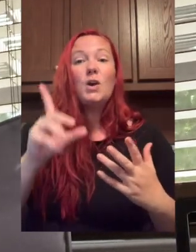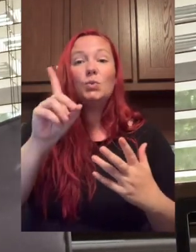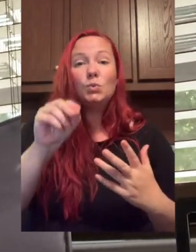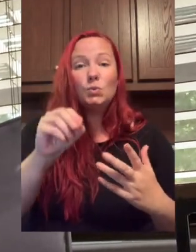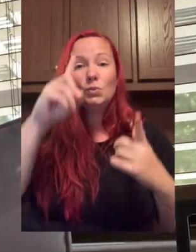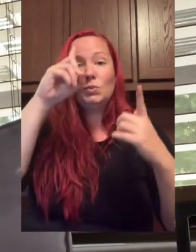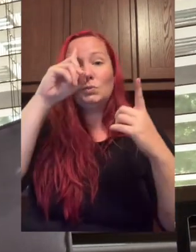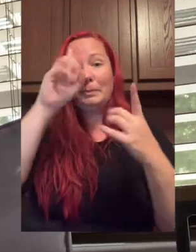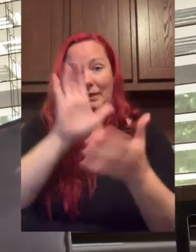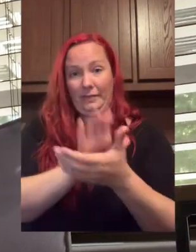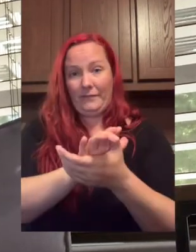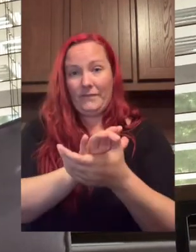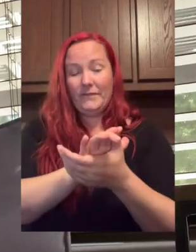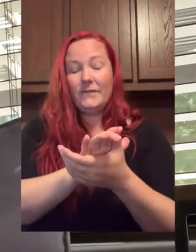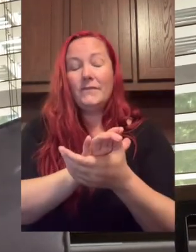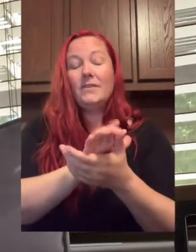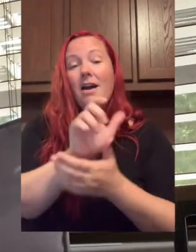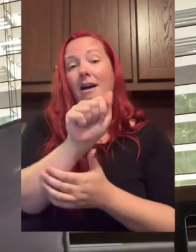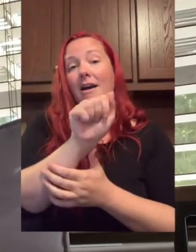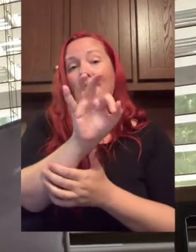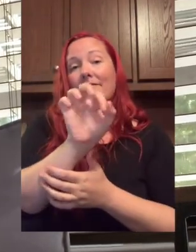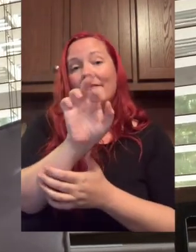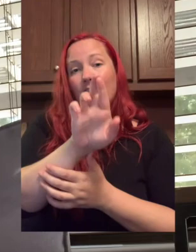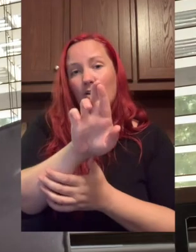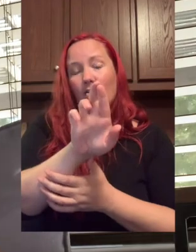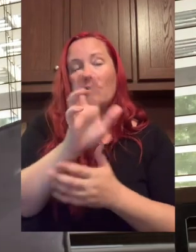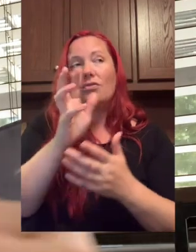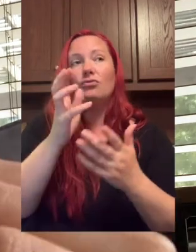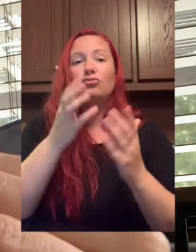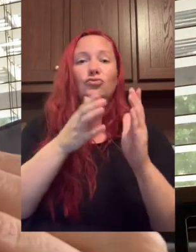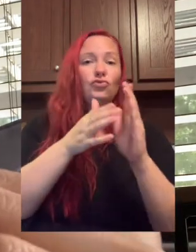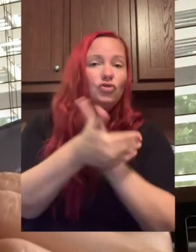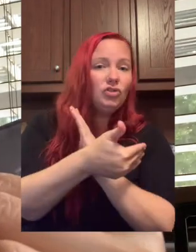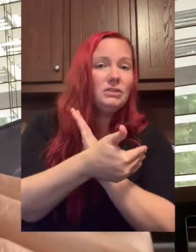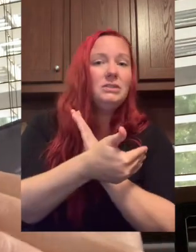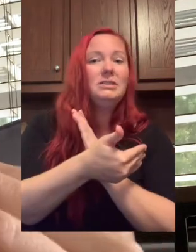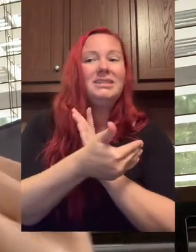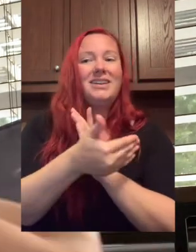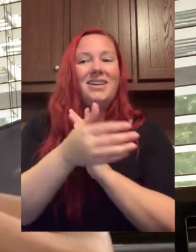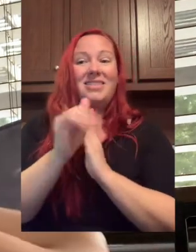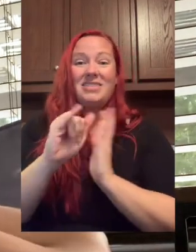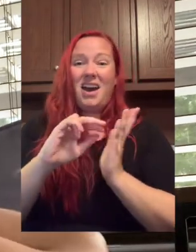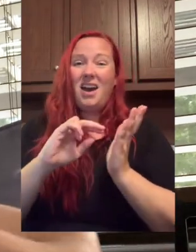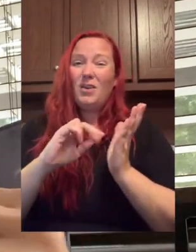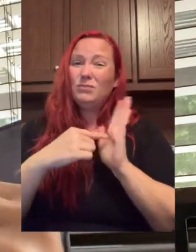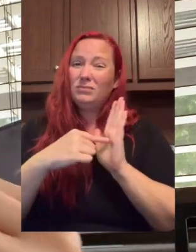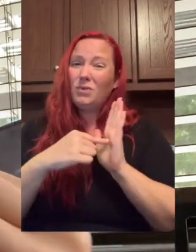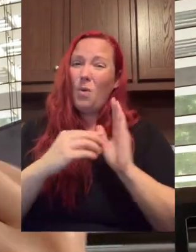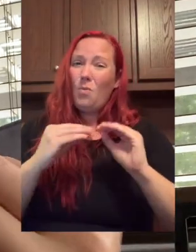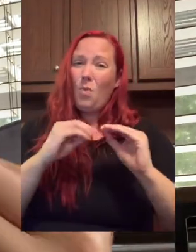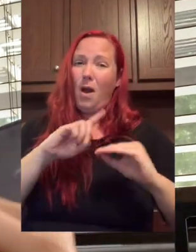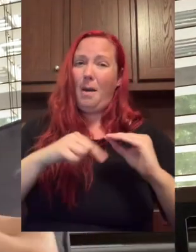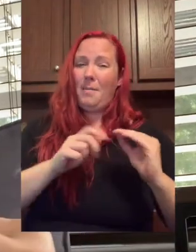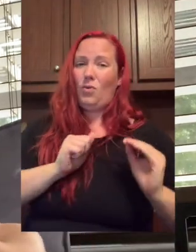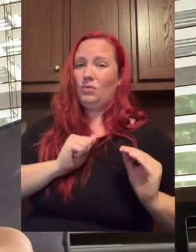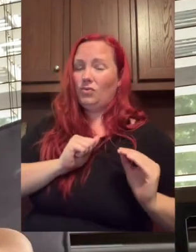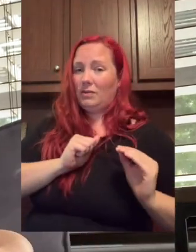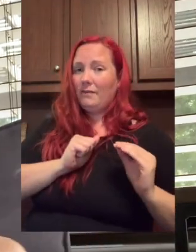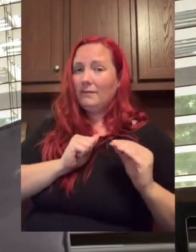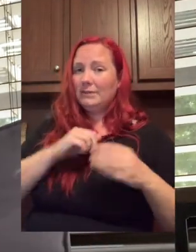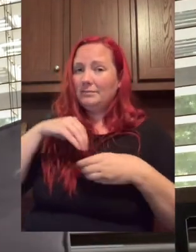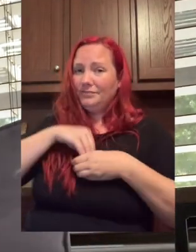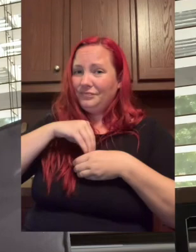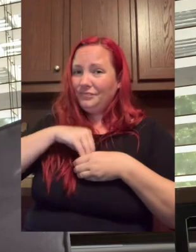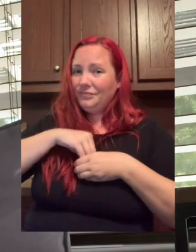feel it's self-respect to be known honestly to their partner. And that reaches this whole other level,